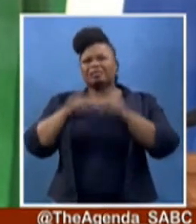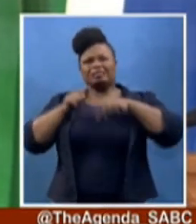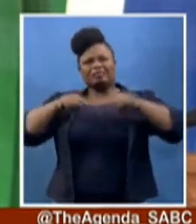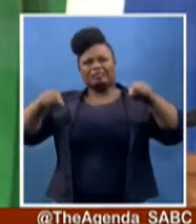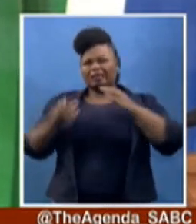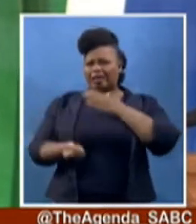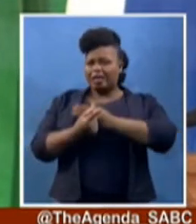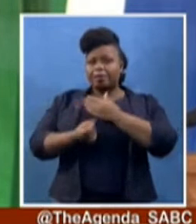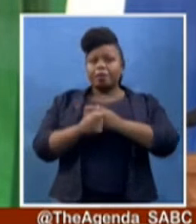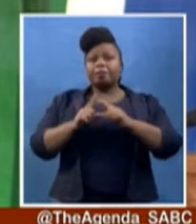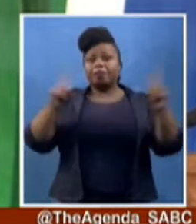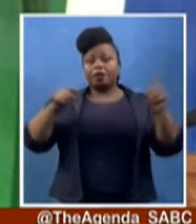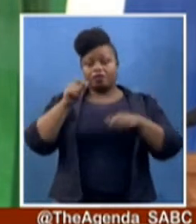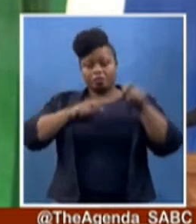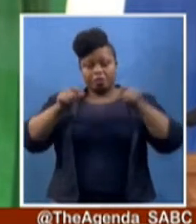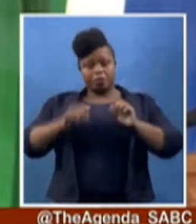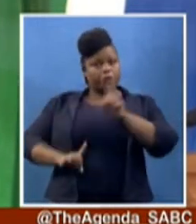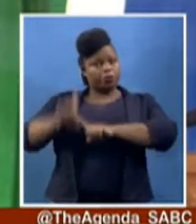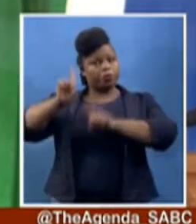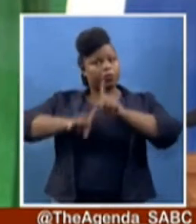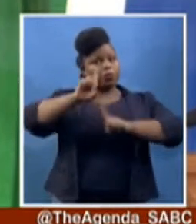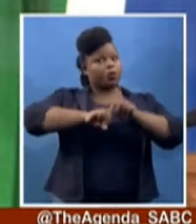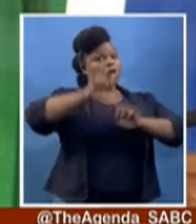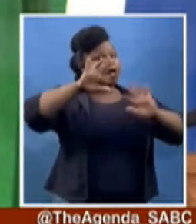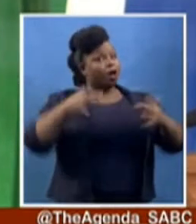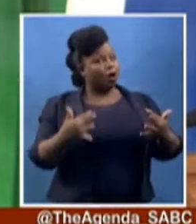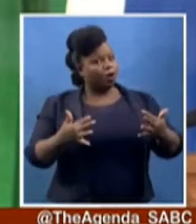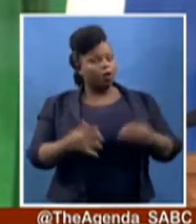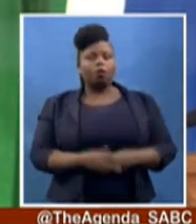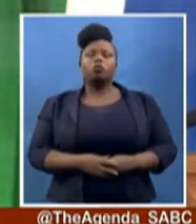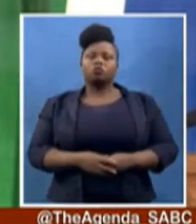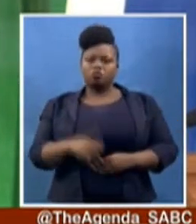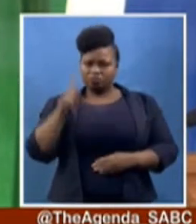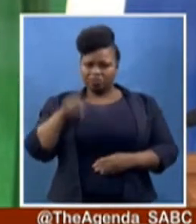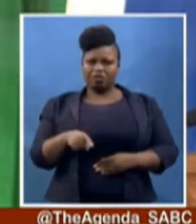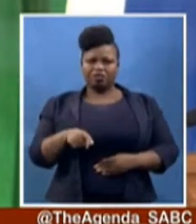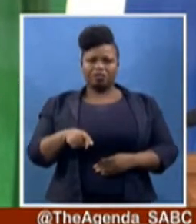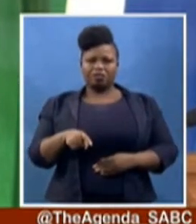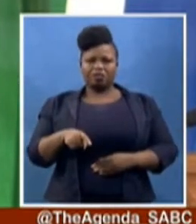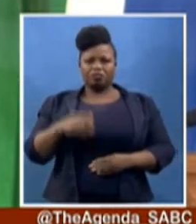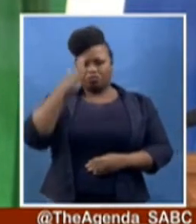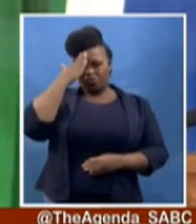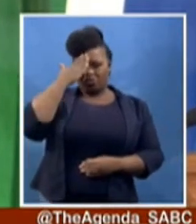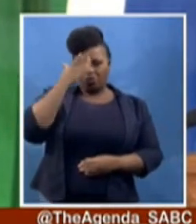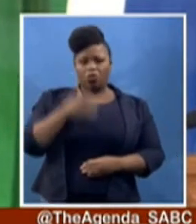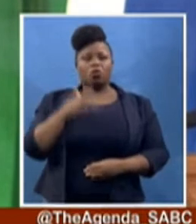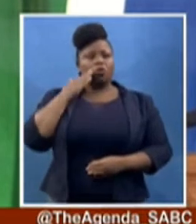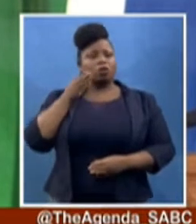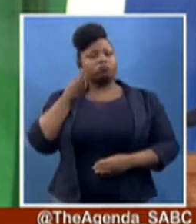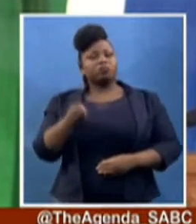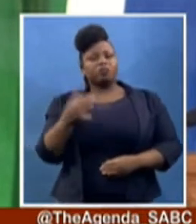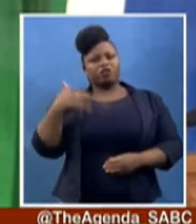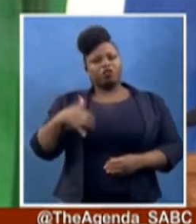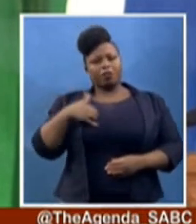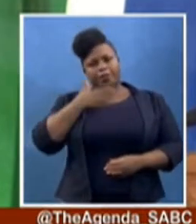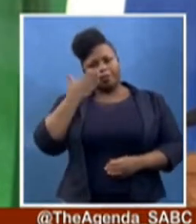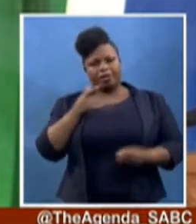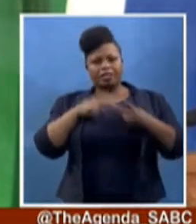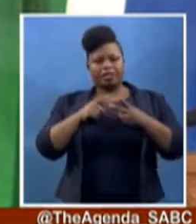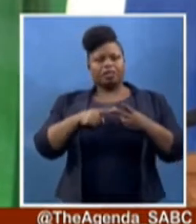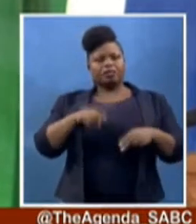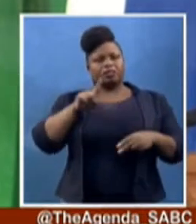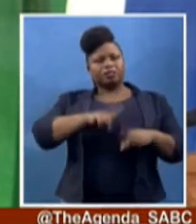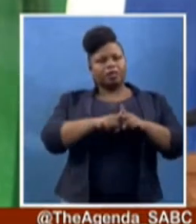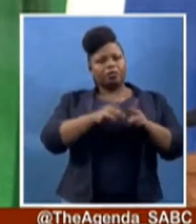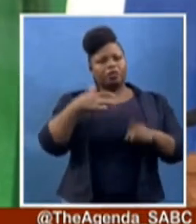it must be just in its informal as well as in its formal aspects. In other words, for us